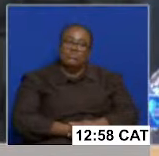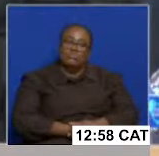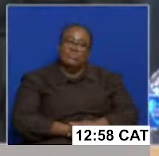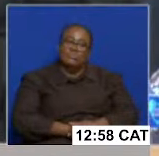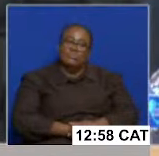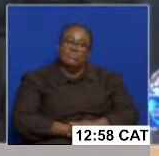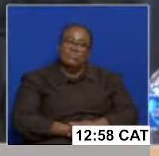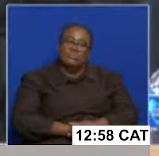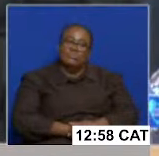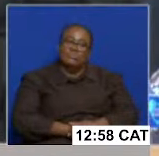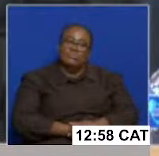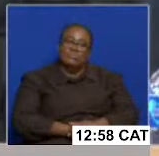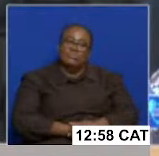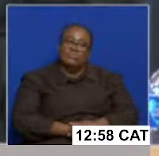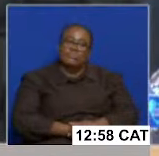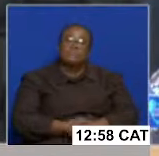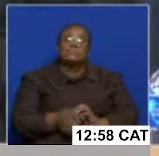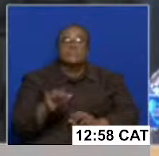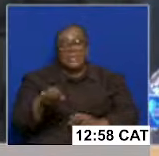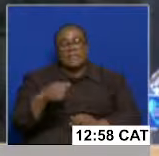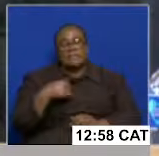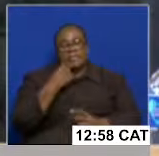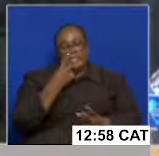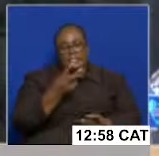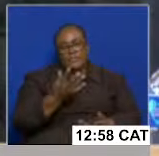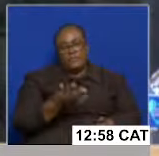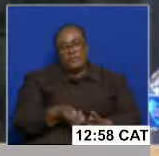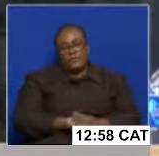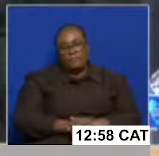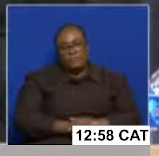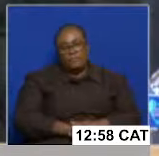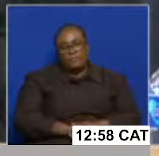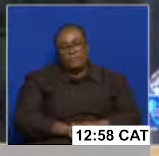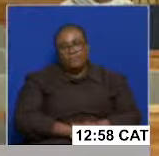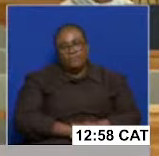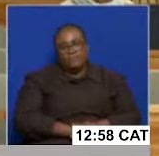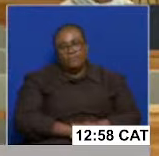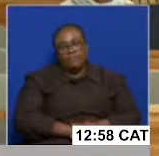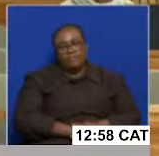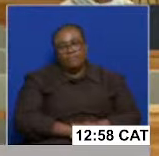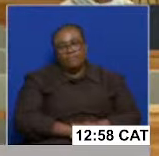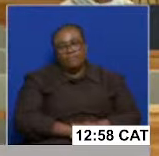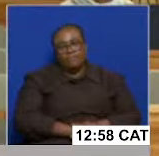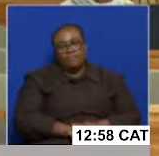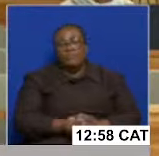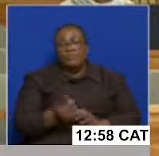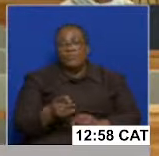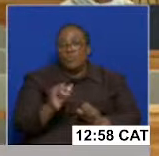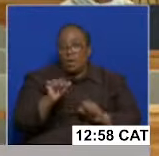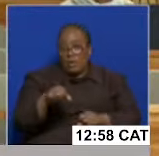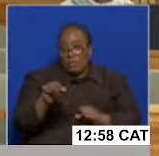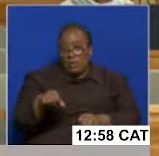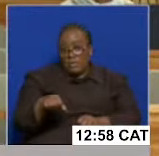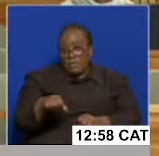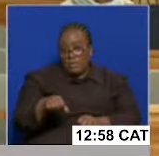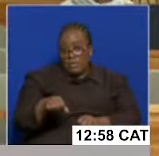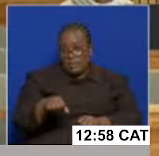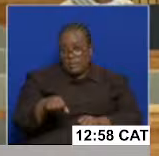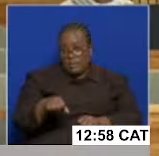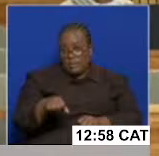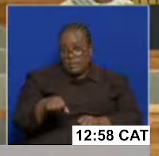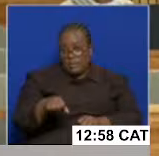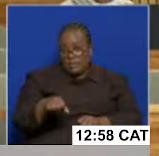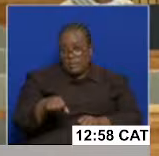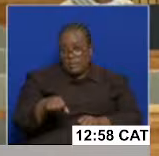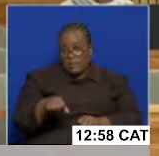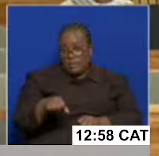Yes, I see it, Commissioner. I agree. You agree, it suggests you thought at the time that there's someone you can ask.